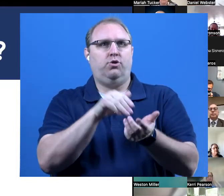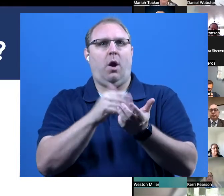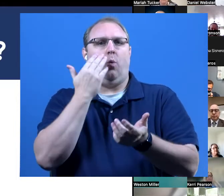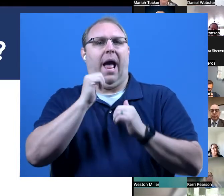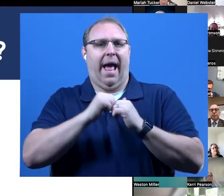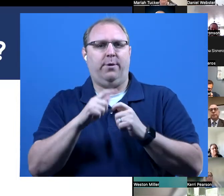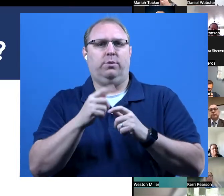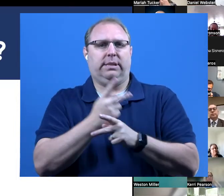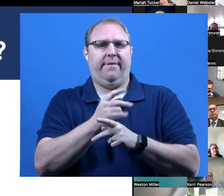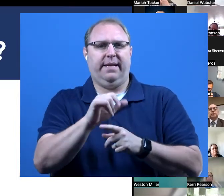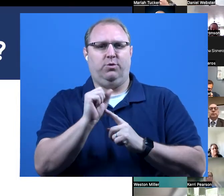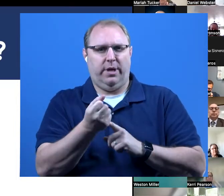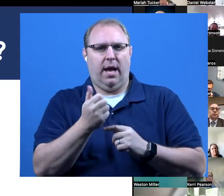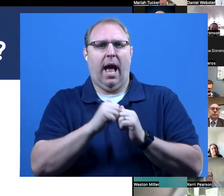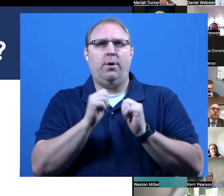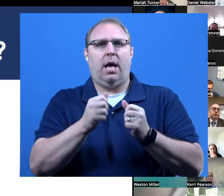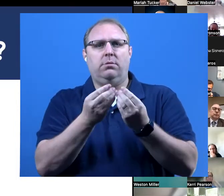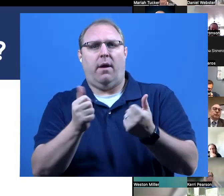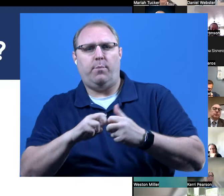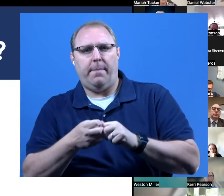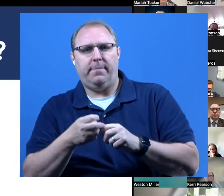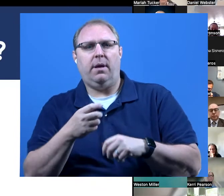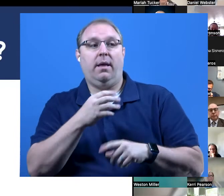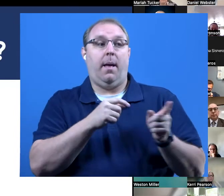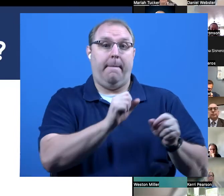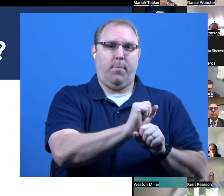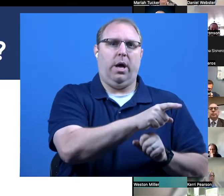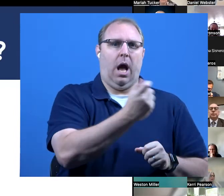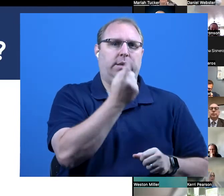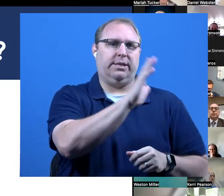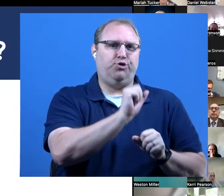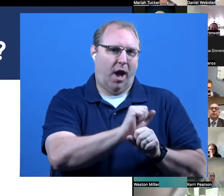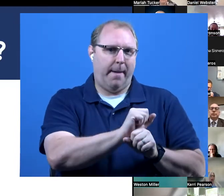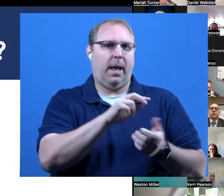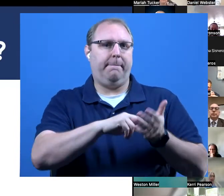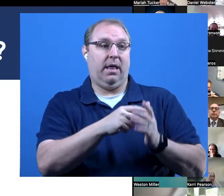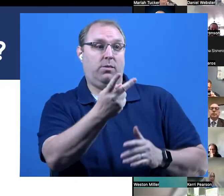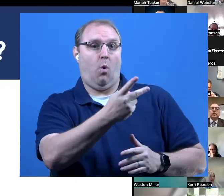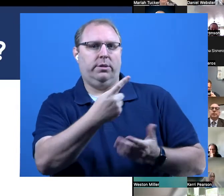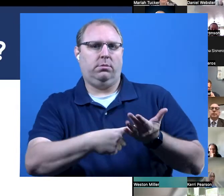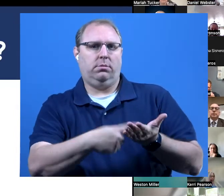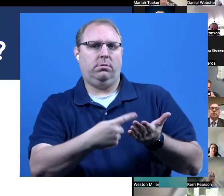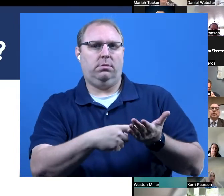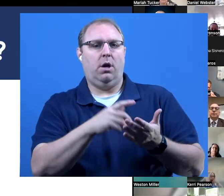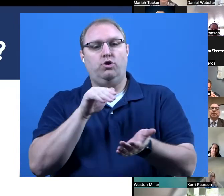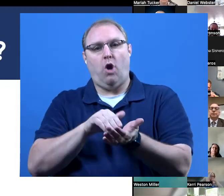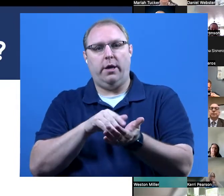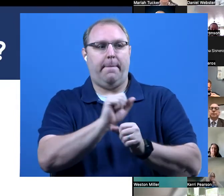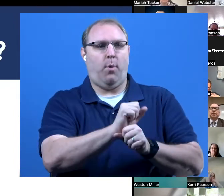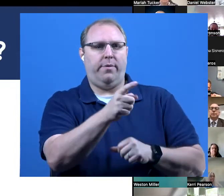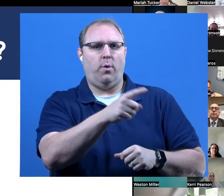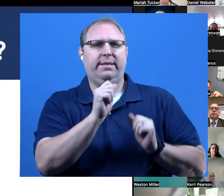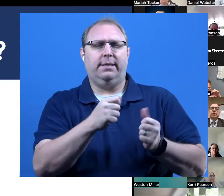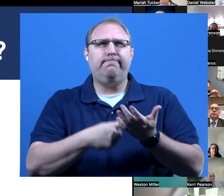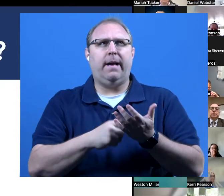conversation initially that the doctor and the employee has to say, here's my job, you know the condition, what are some of the things that might